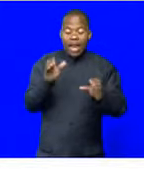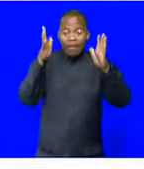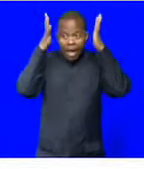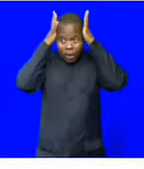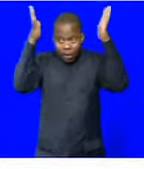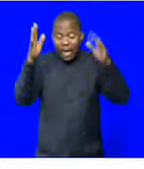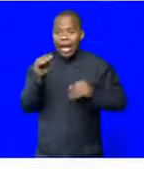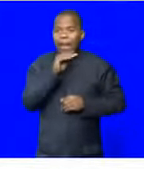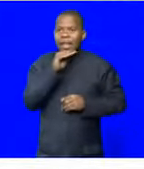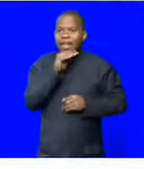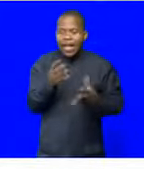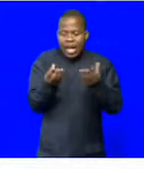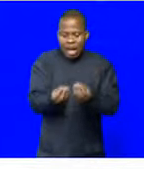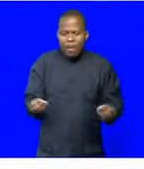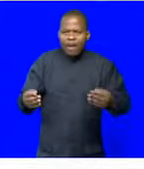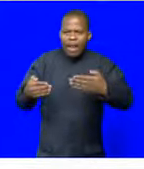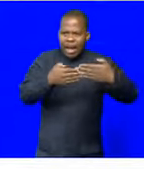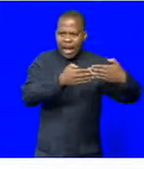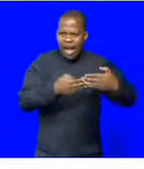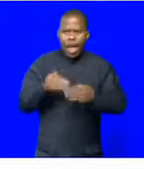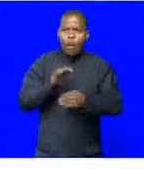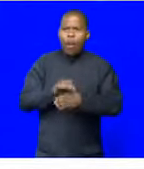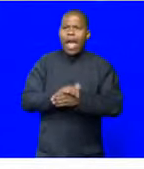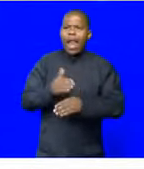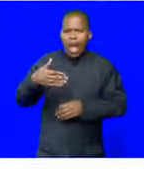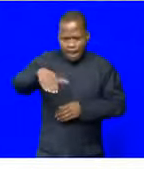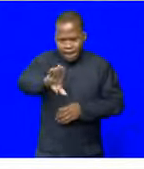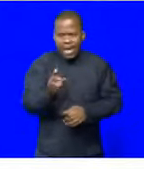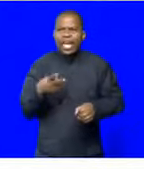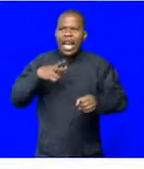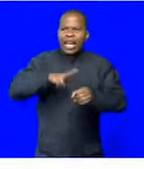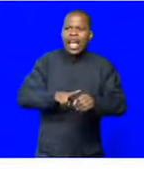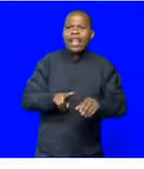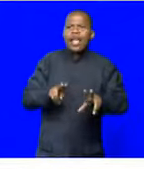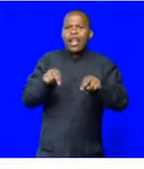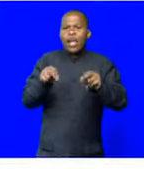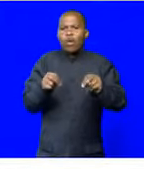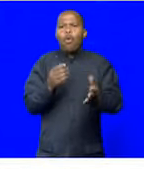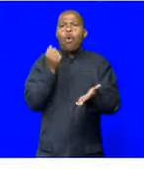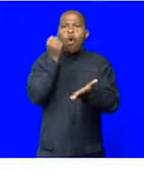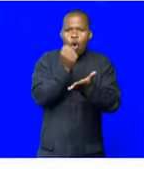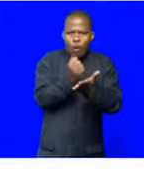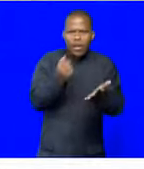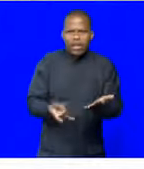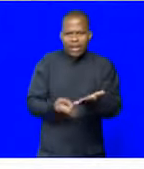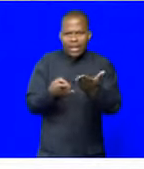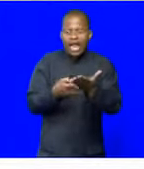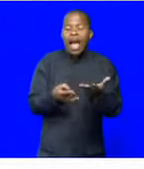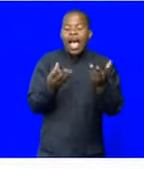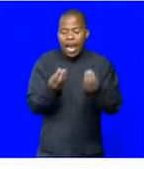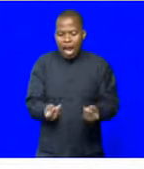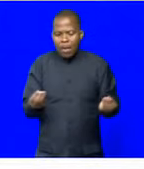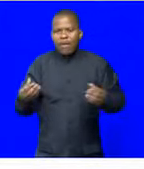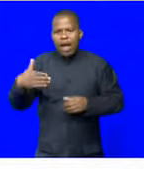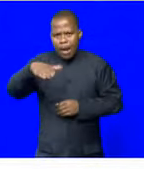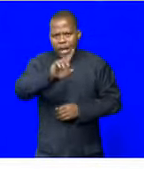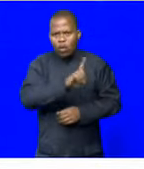kwekuthi ticinisekise kwekuthi lelo hhovisi libasida ngalokuphelele bantwana kude kuphele nyaka uhlukunyedwa